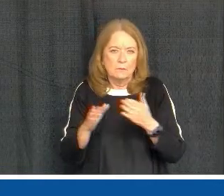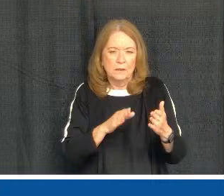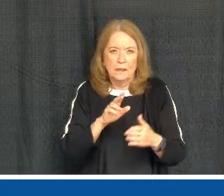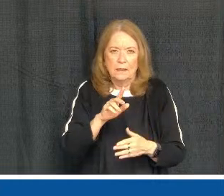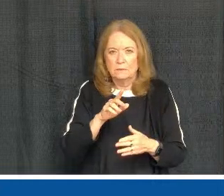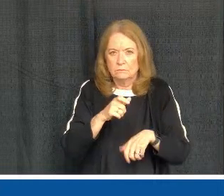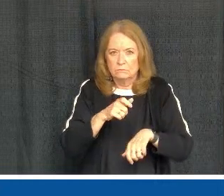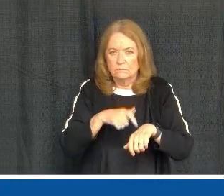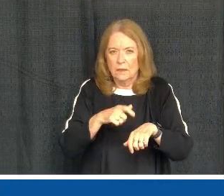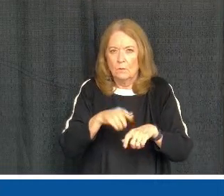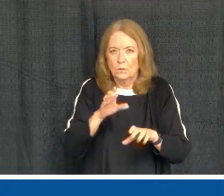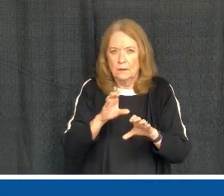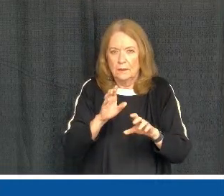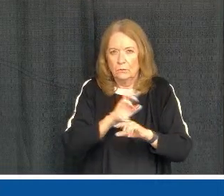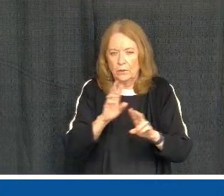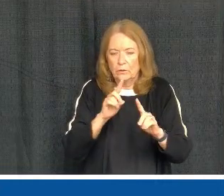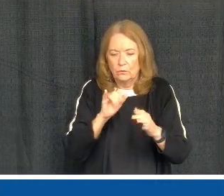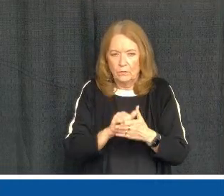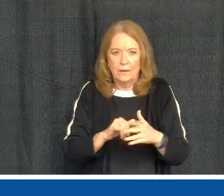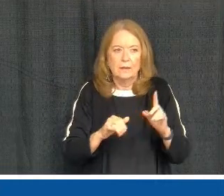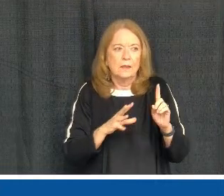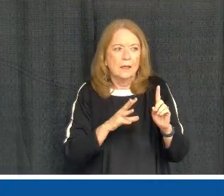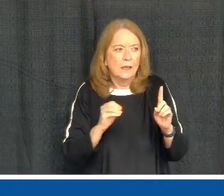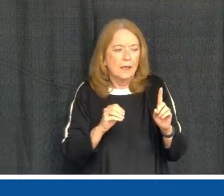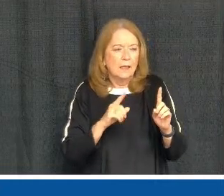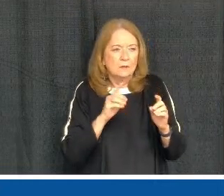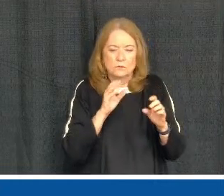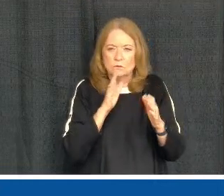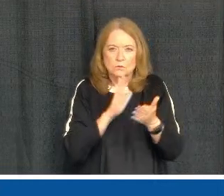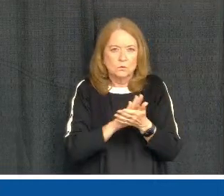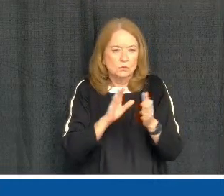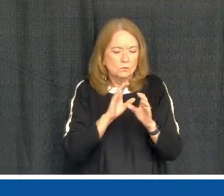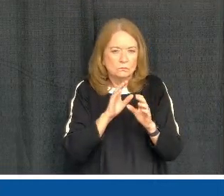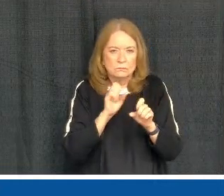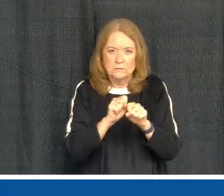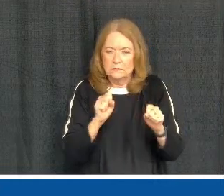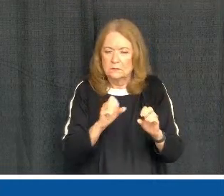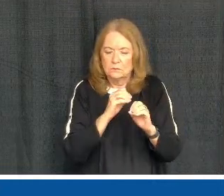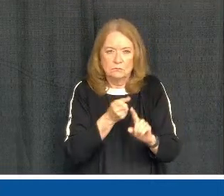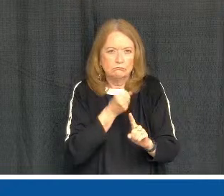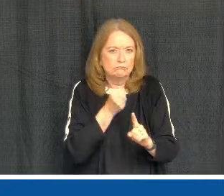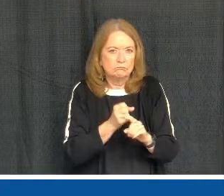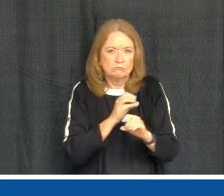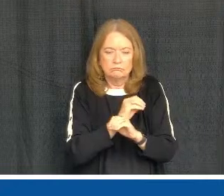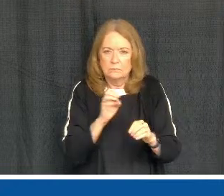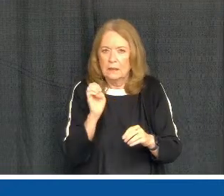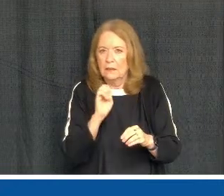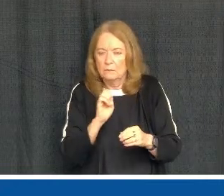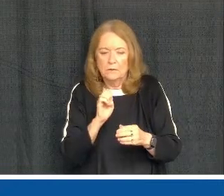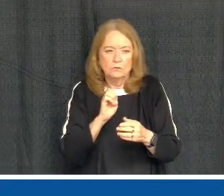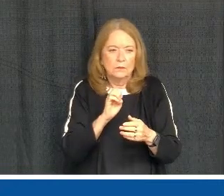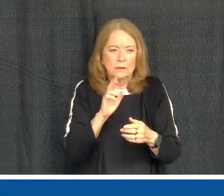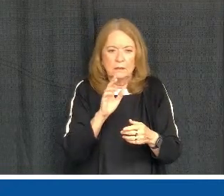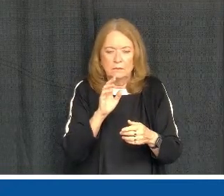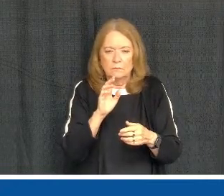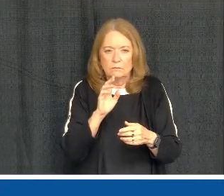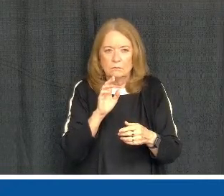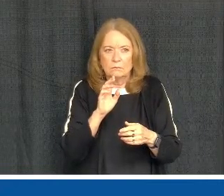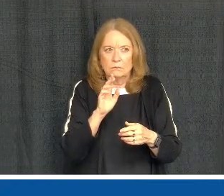No other comments or concerns were listed, and the school system listed their capacities of Ringgold Elementary, Kenwood Middle, Kenwood High